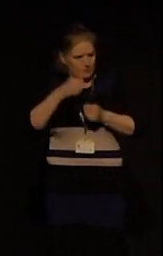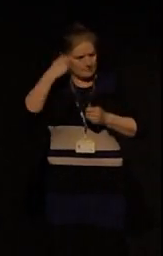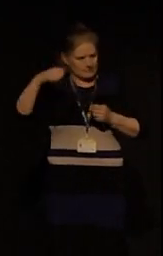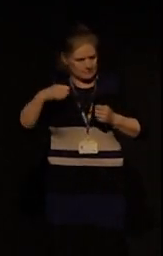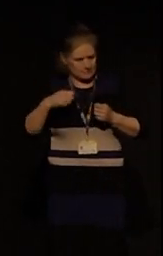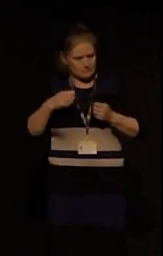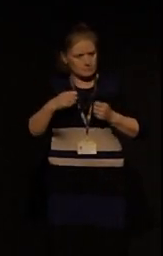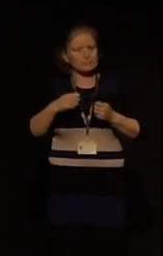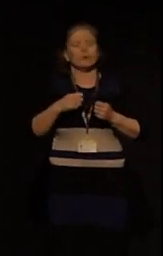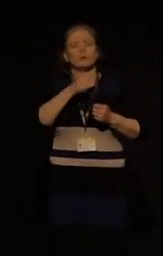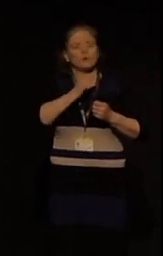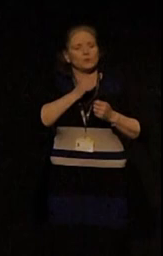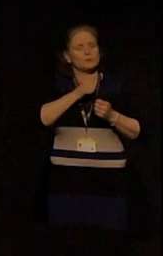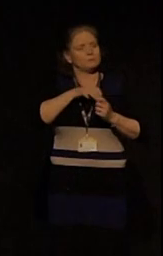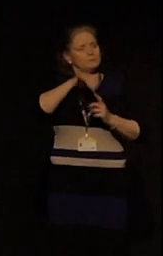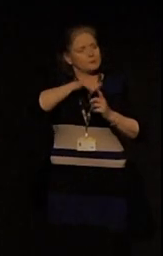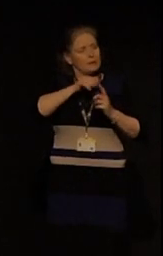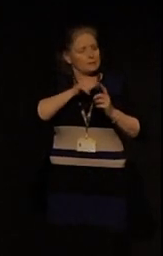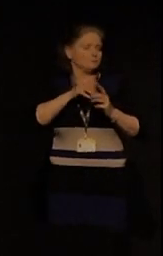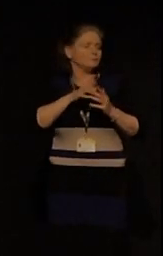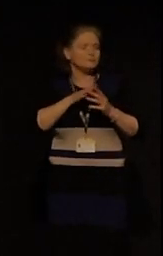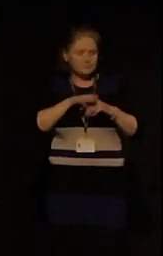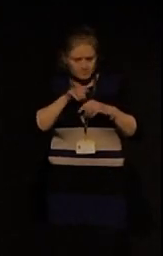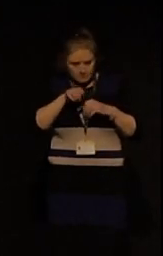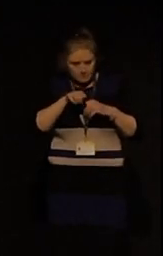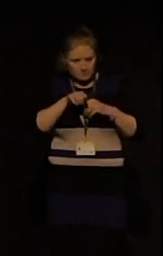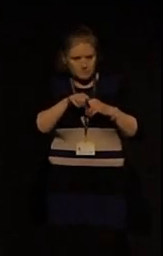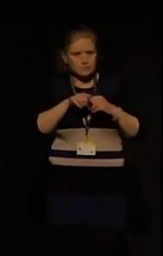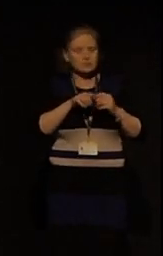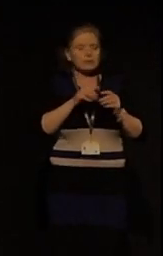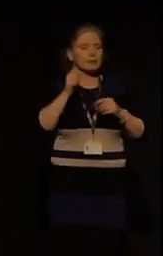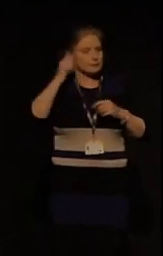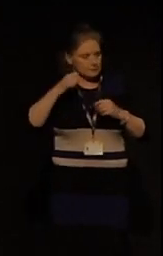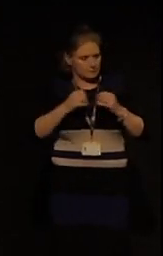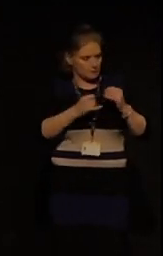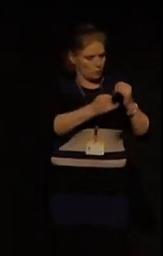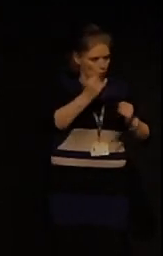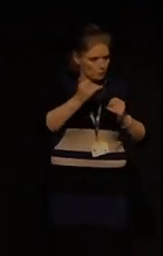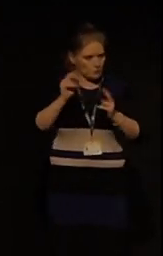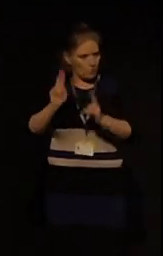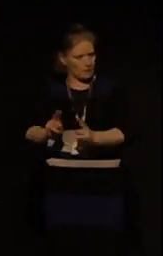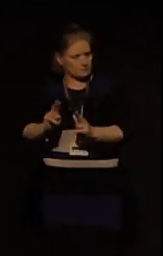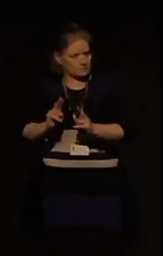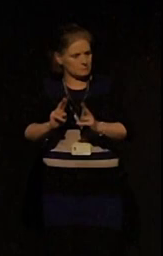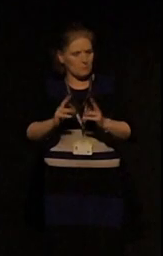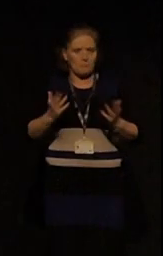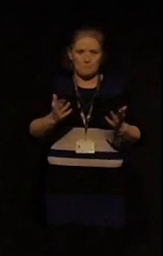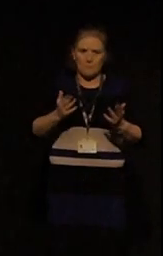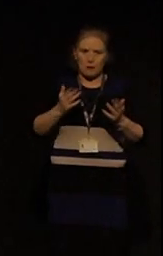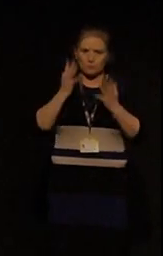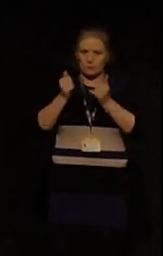the imaging device and have them make their tinnitus louder or quieter and see what happens to their goes on in their